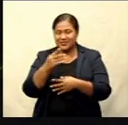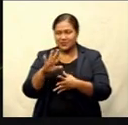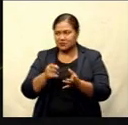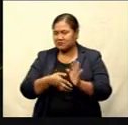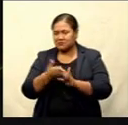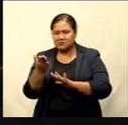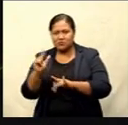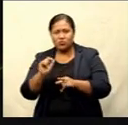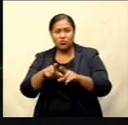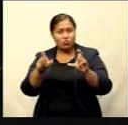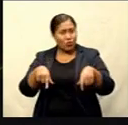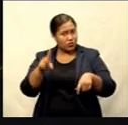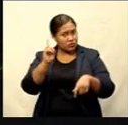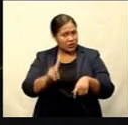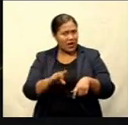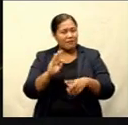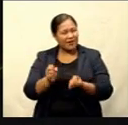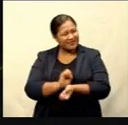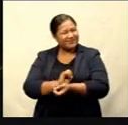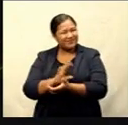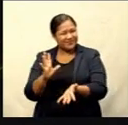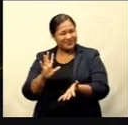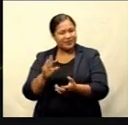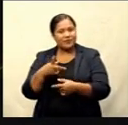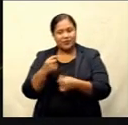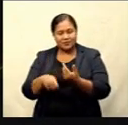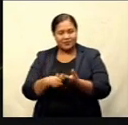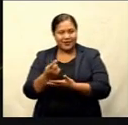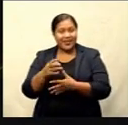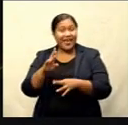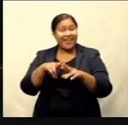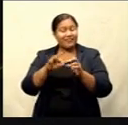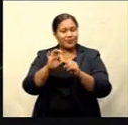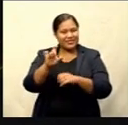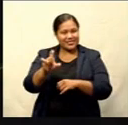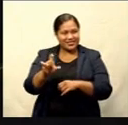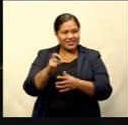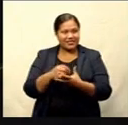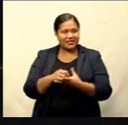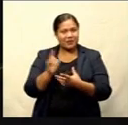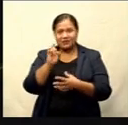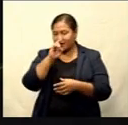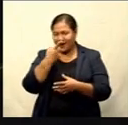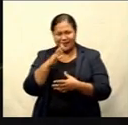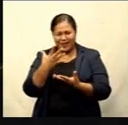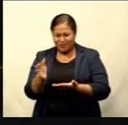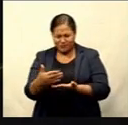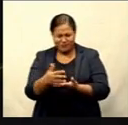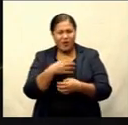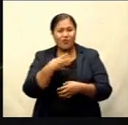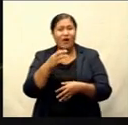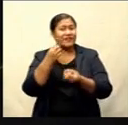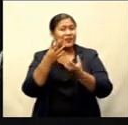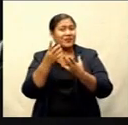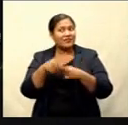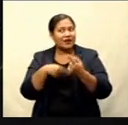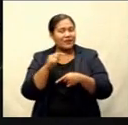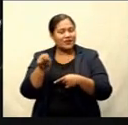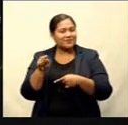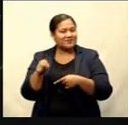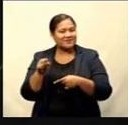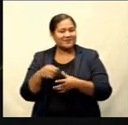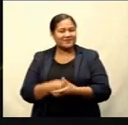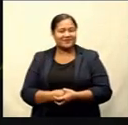and while he has been released on bail, FBC News was able to gather more information regarding this